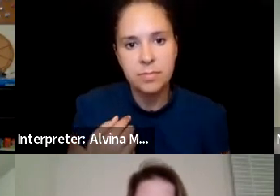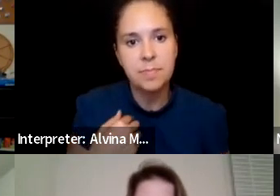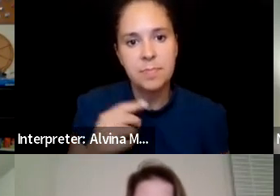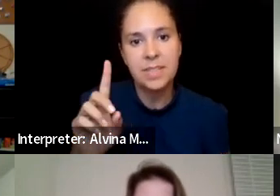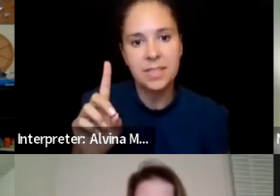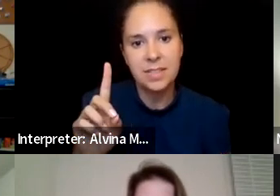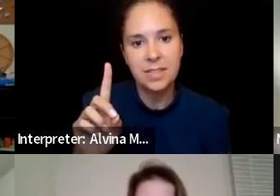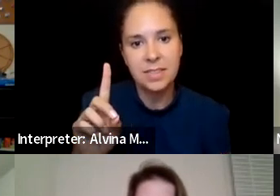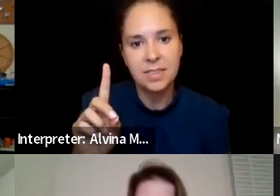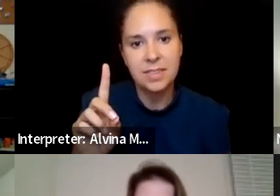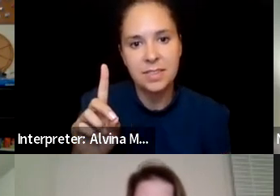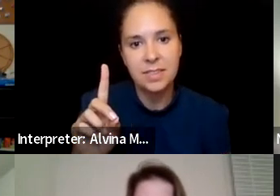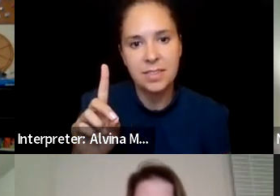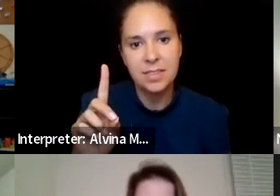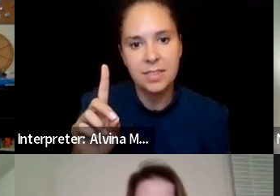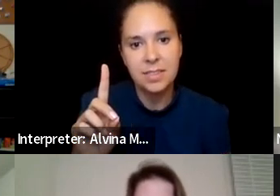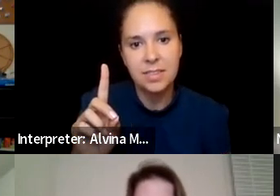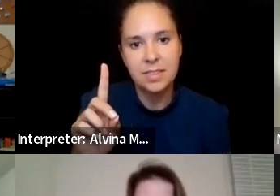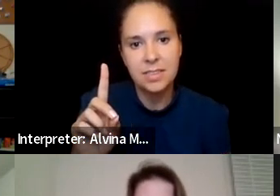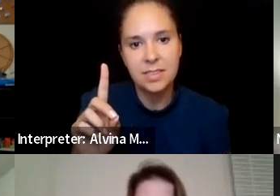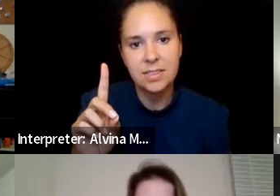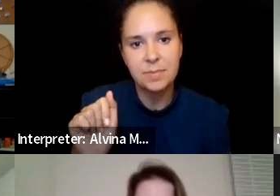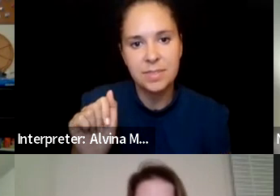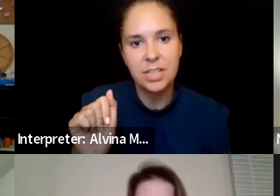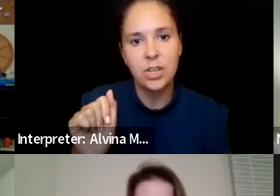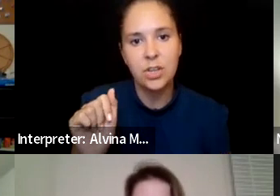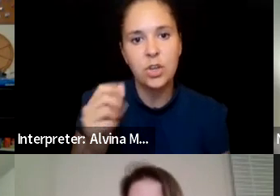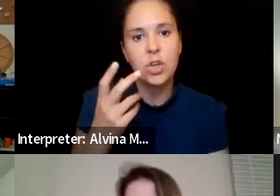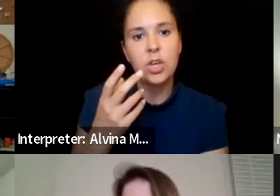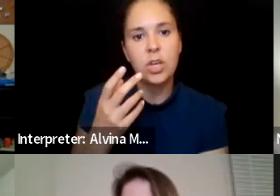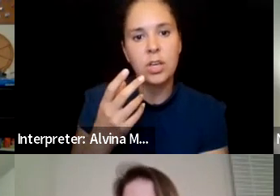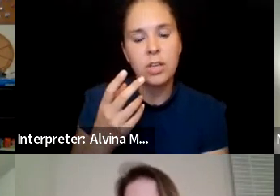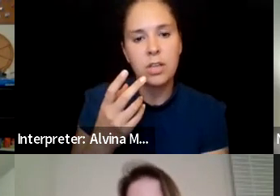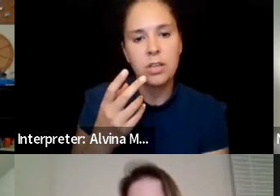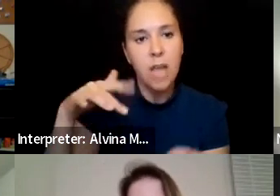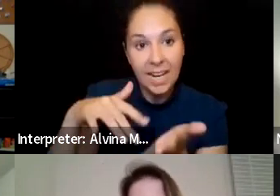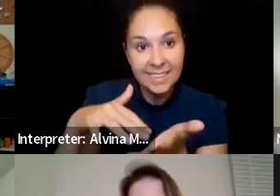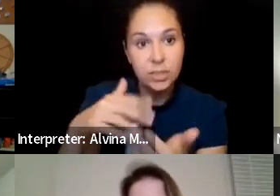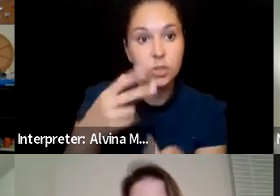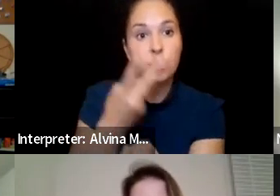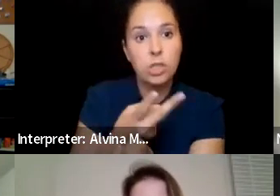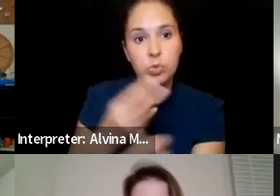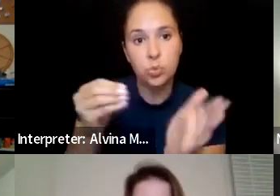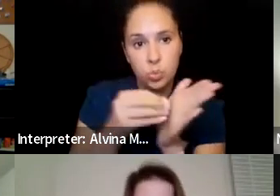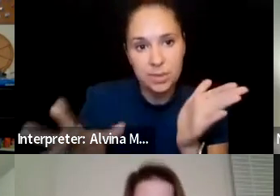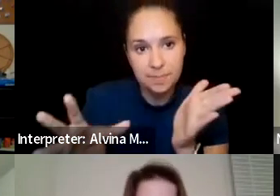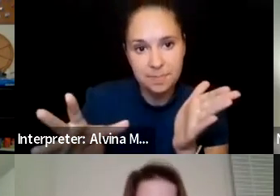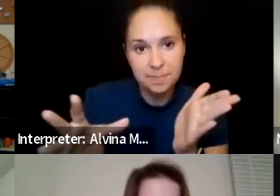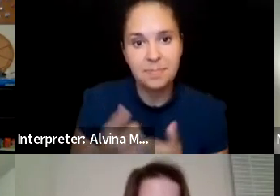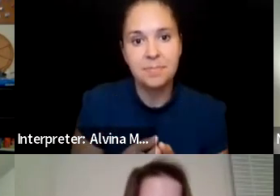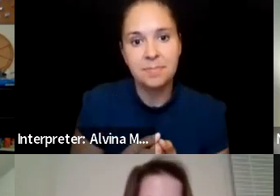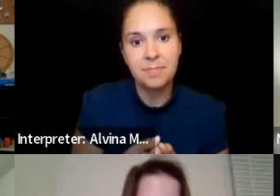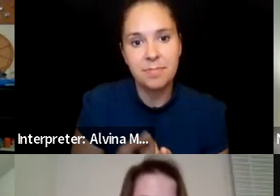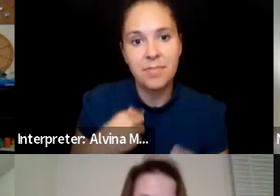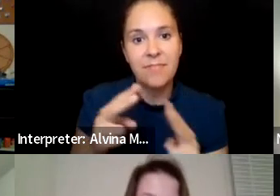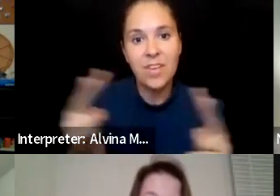disability studies graduate student, and I'm very interested